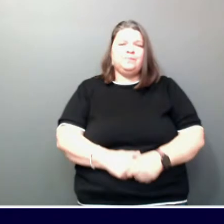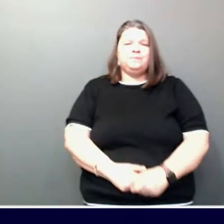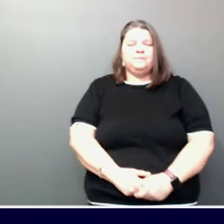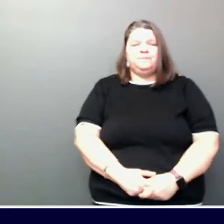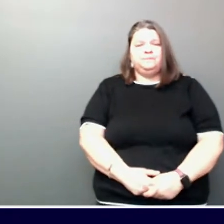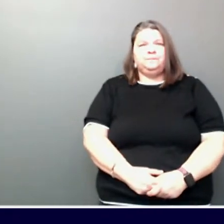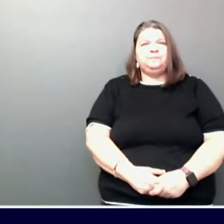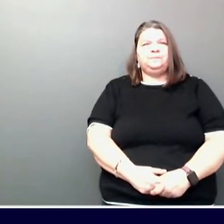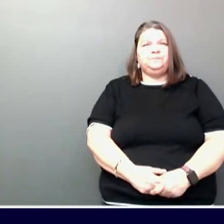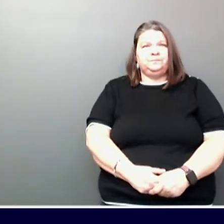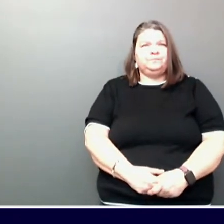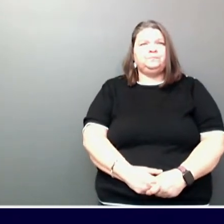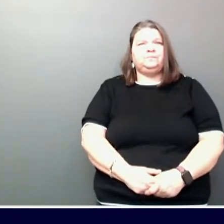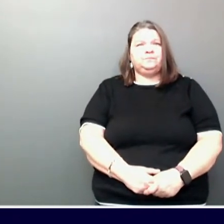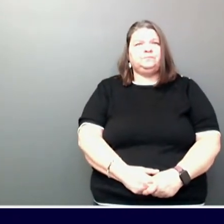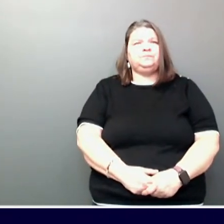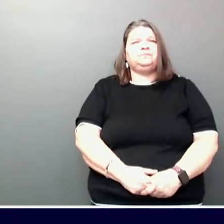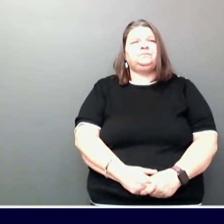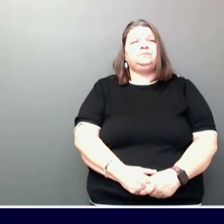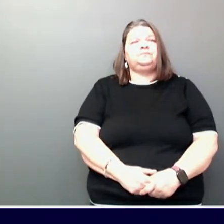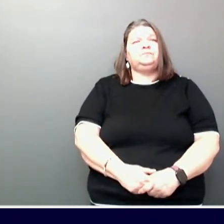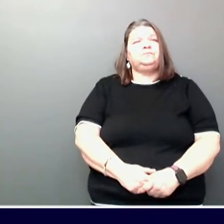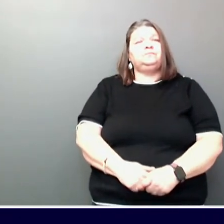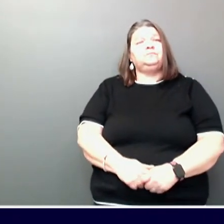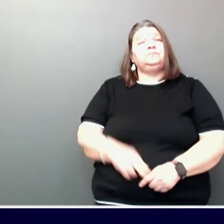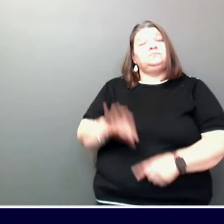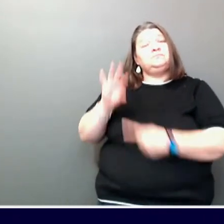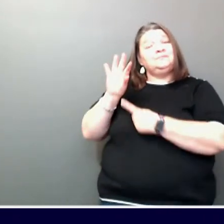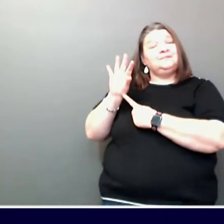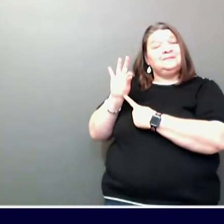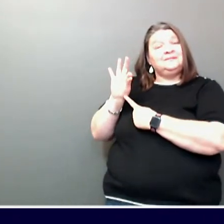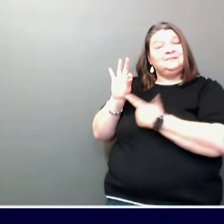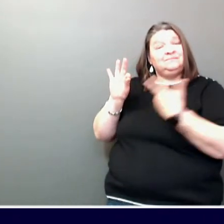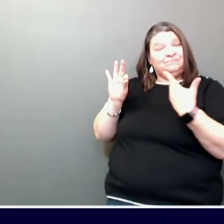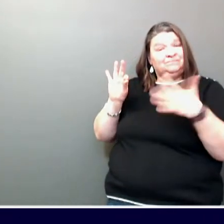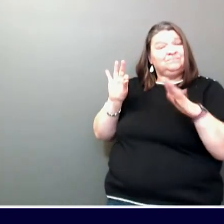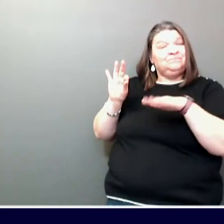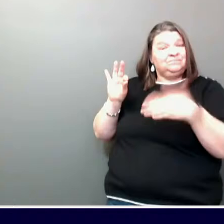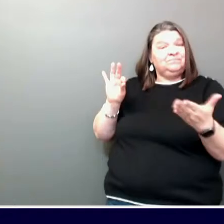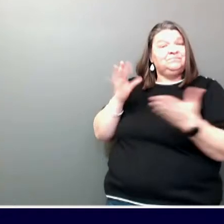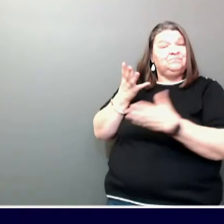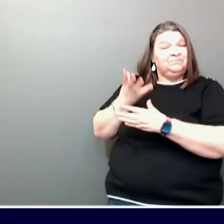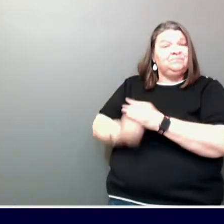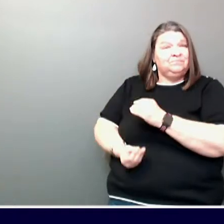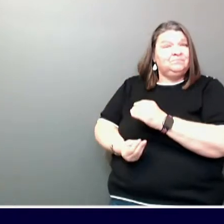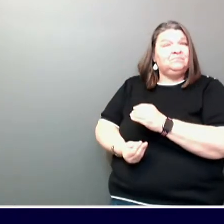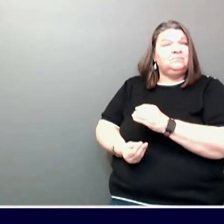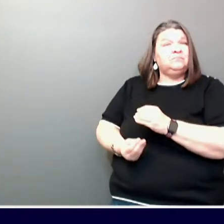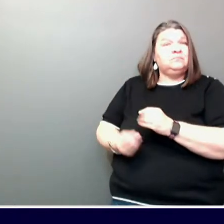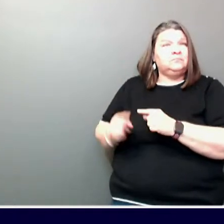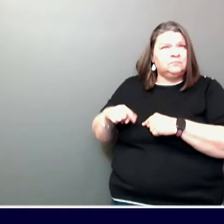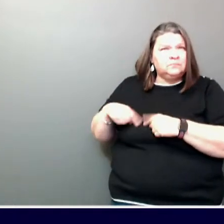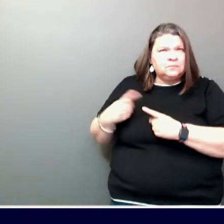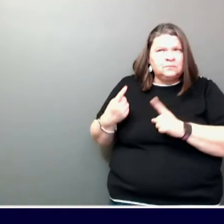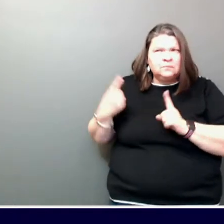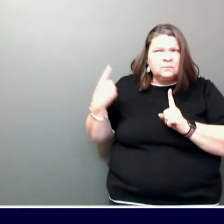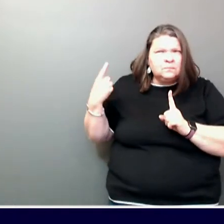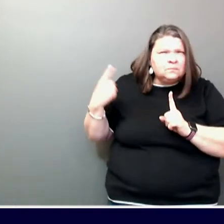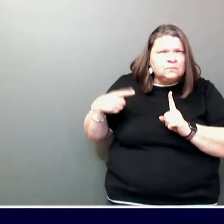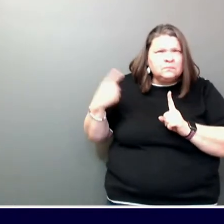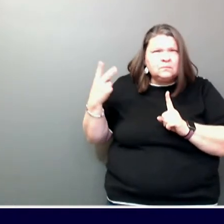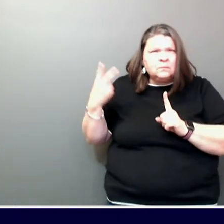quickly, of the 9 deaths that you reported today, did all of those occur within the last day or two, or some of those as a result of records